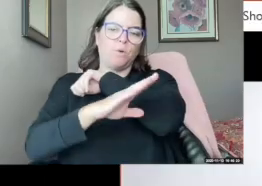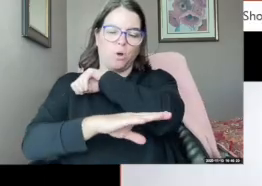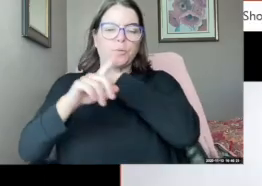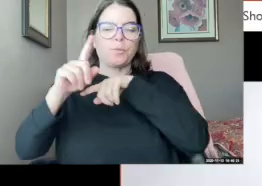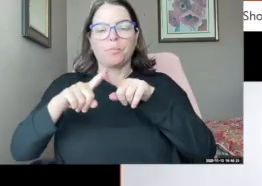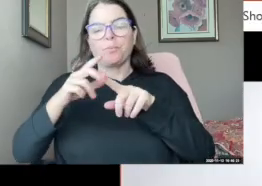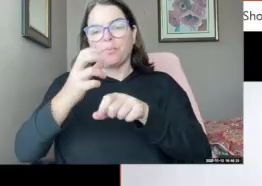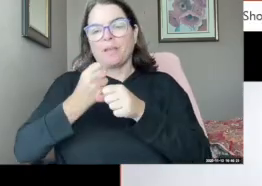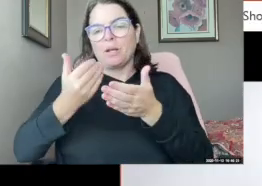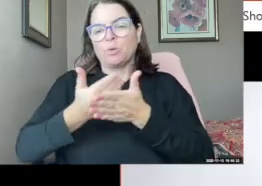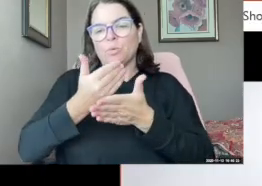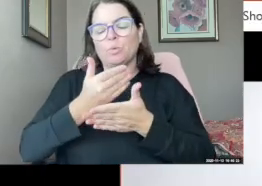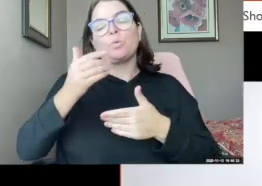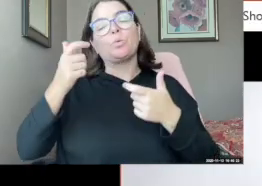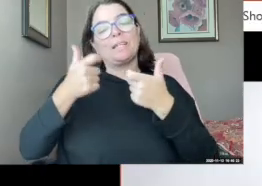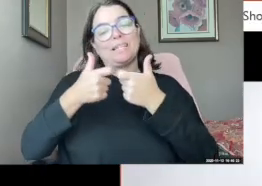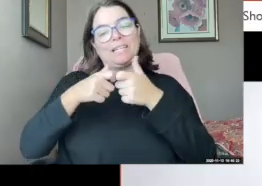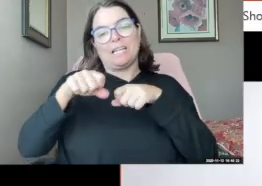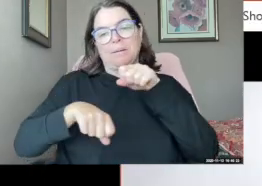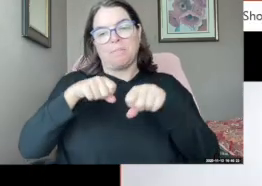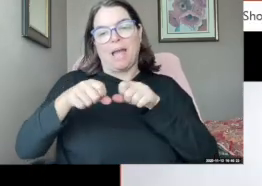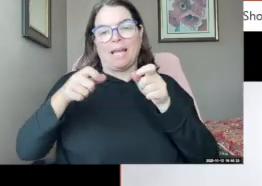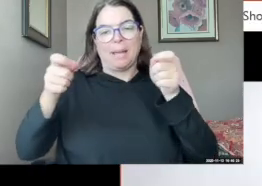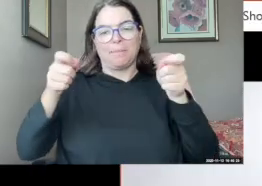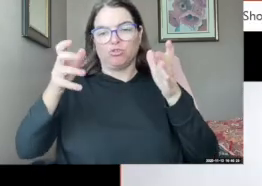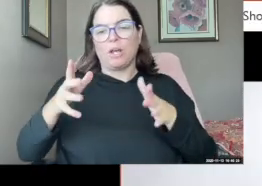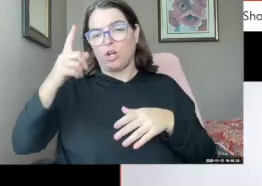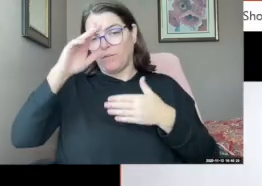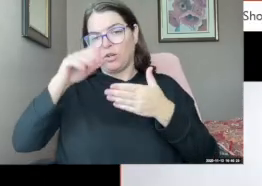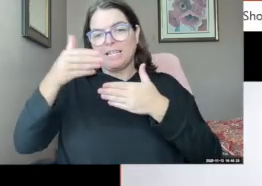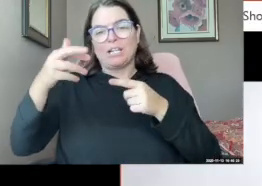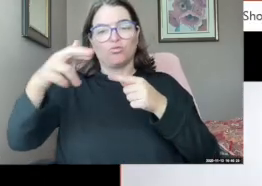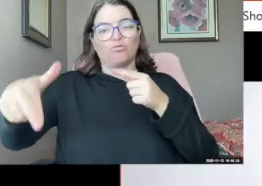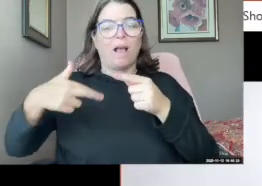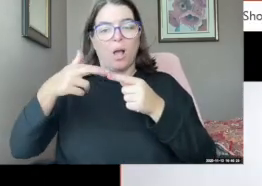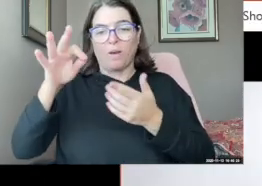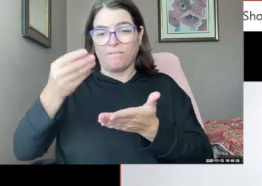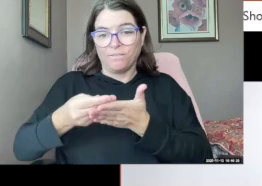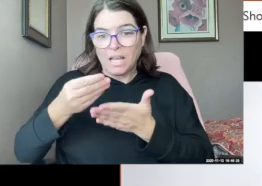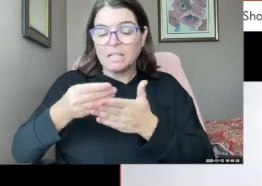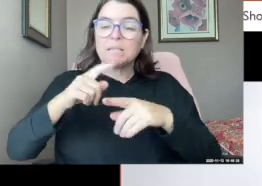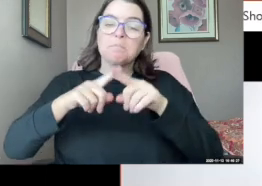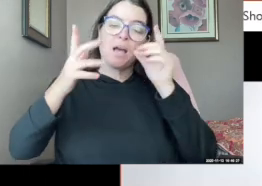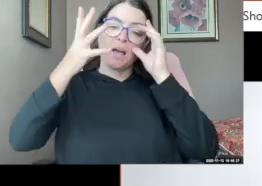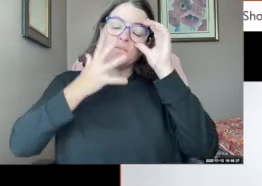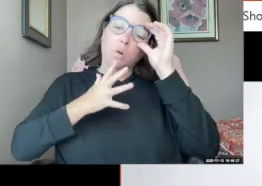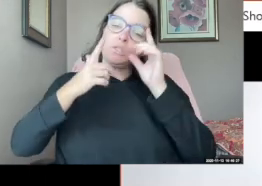fall to secure a new e-bike administrator for the next rounds of